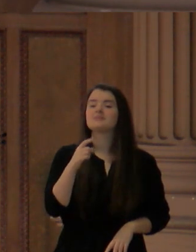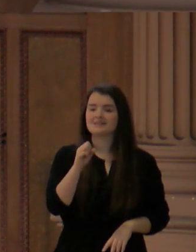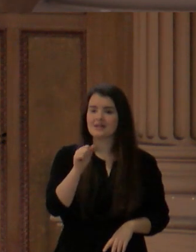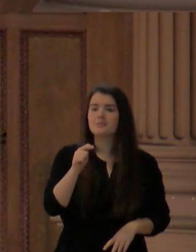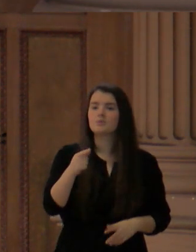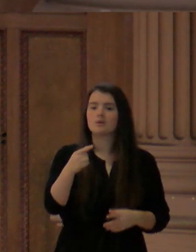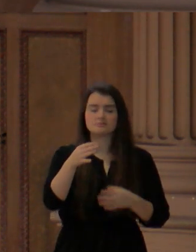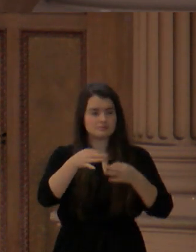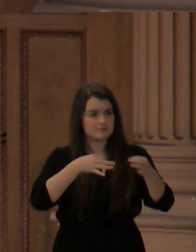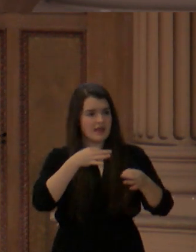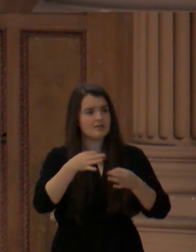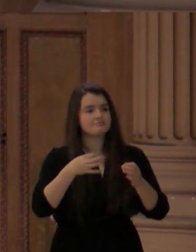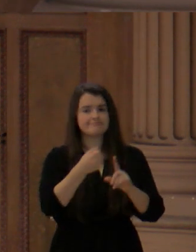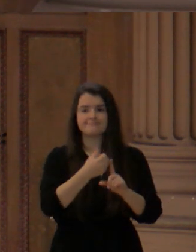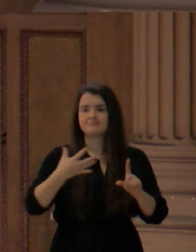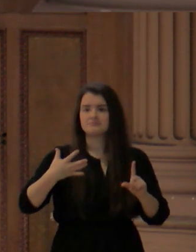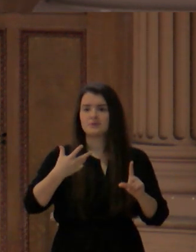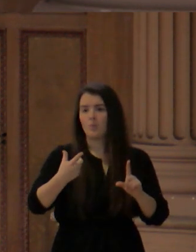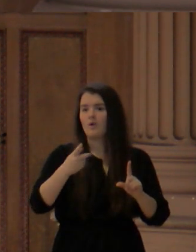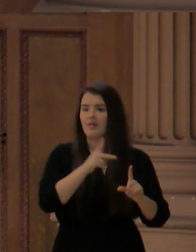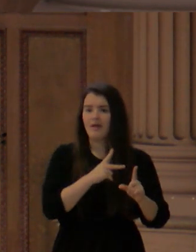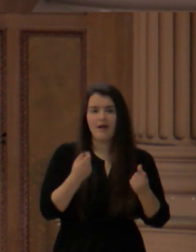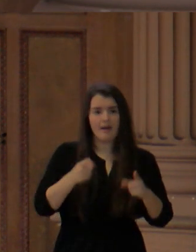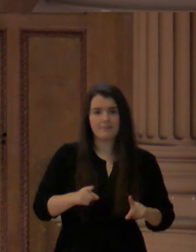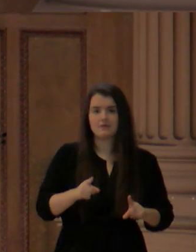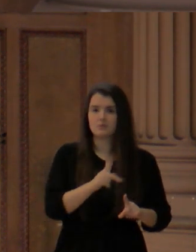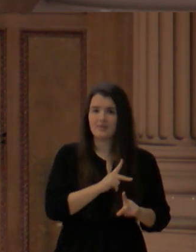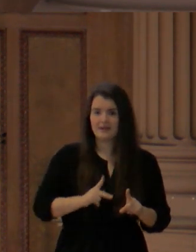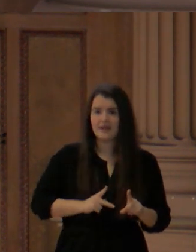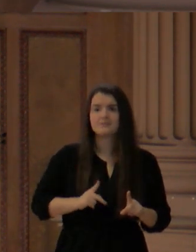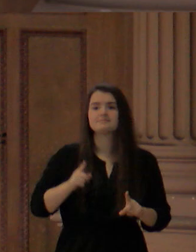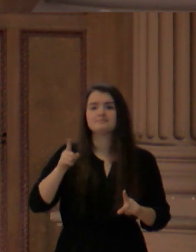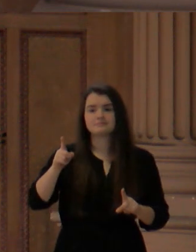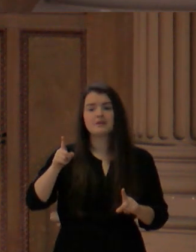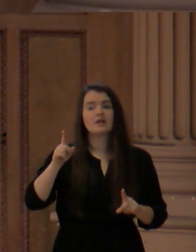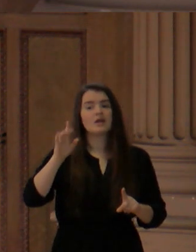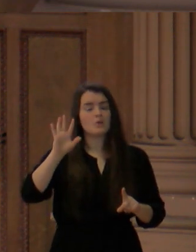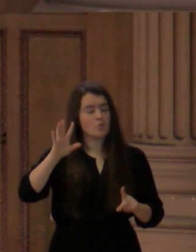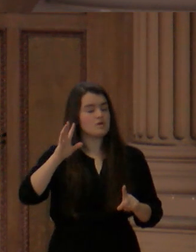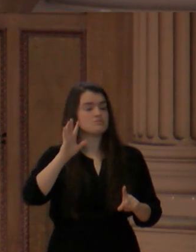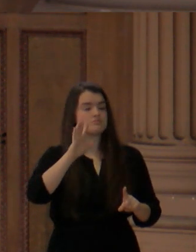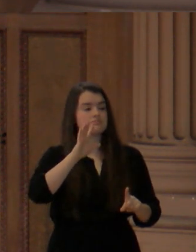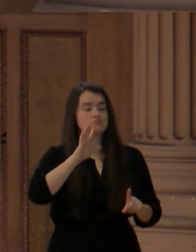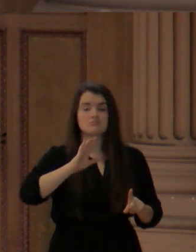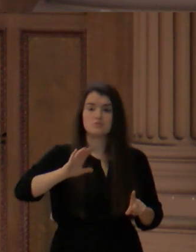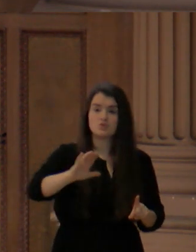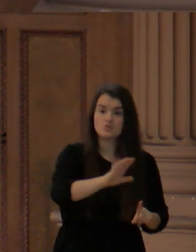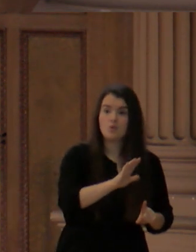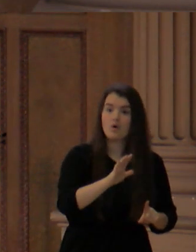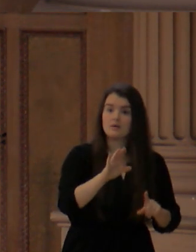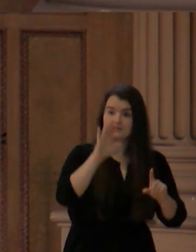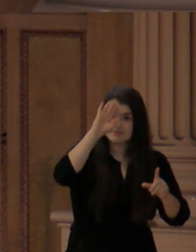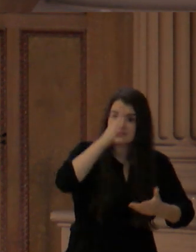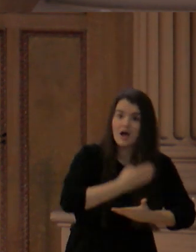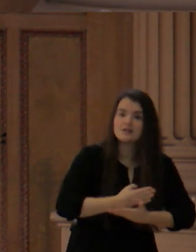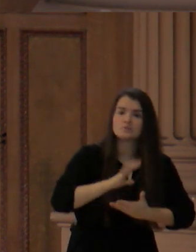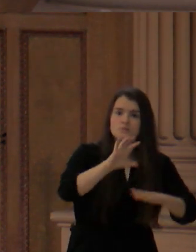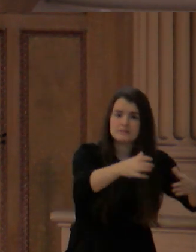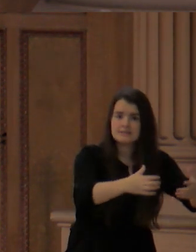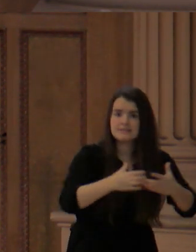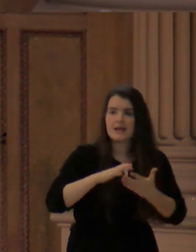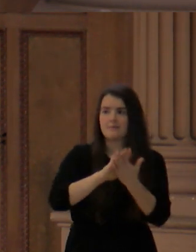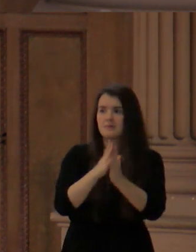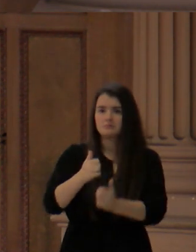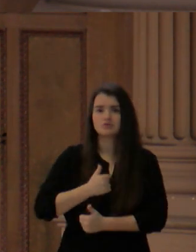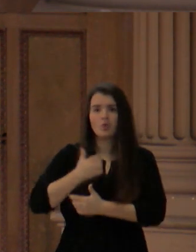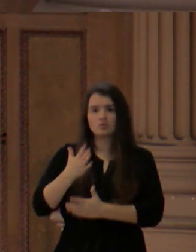reign over you. He will take your sons and appoint them to his chariots, and to be his horsemen, and to run before his